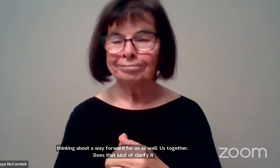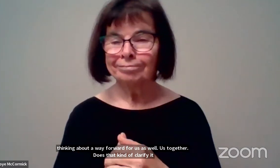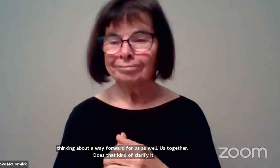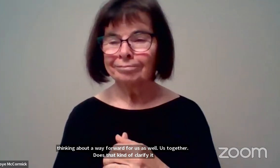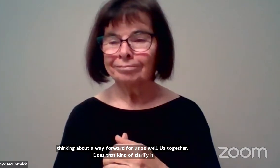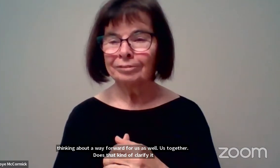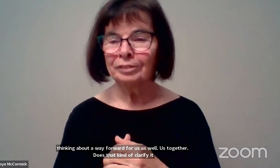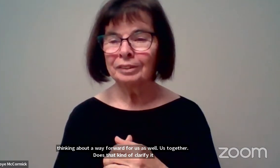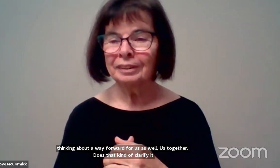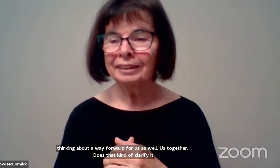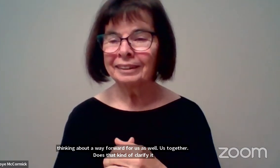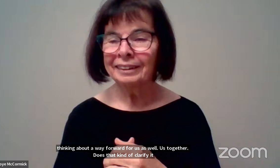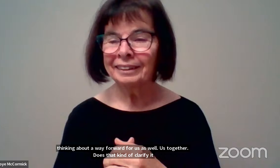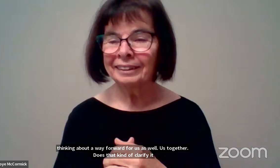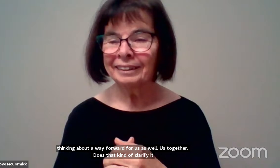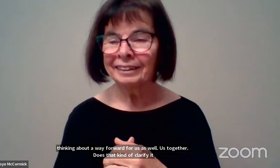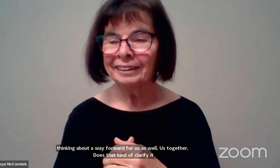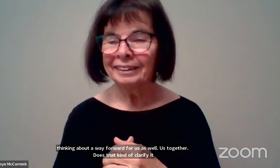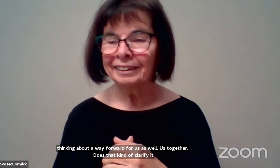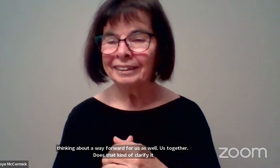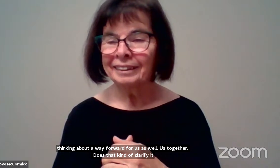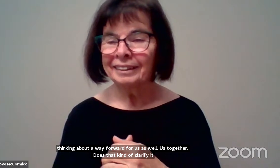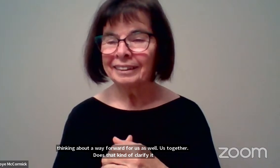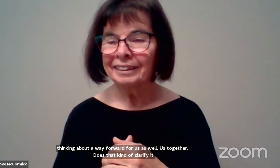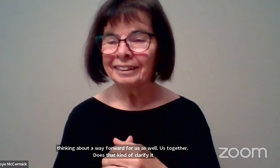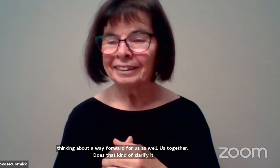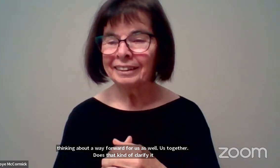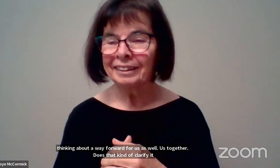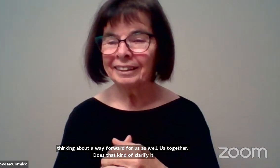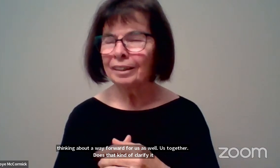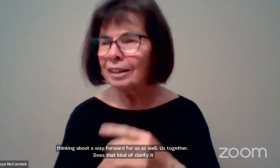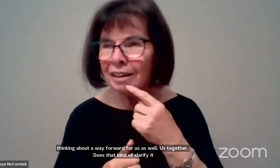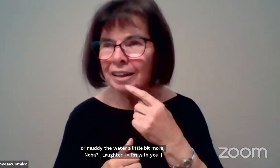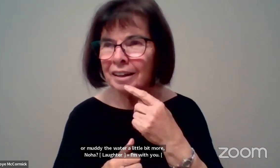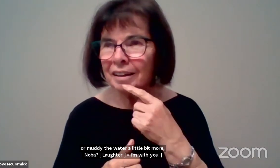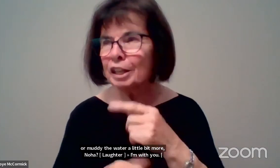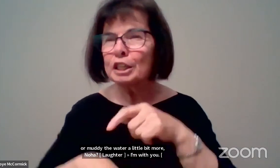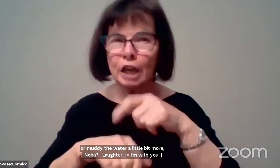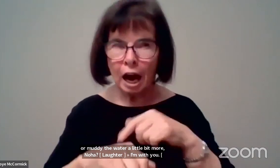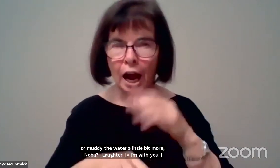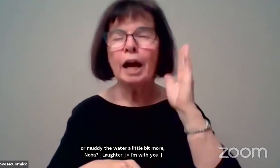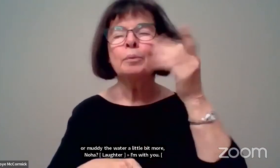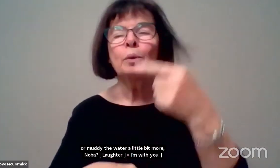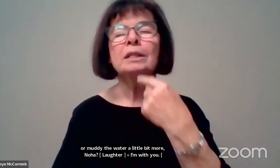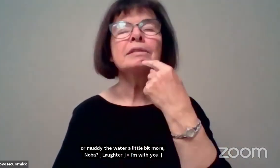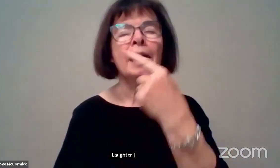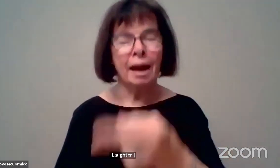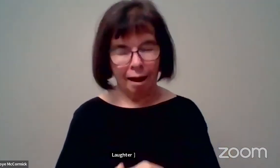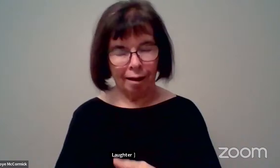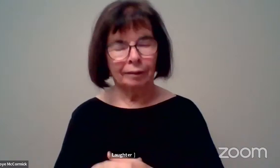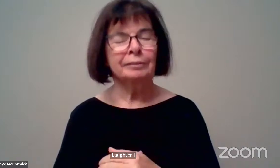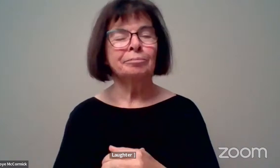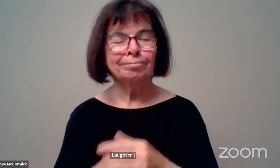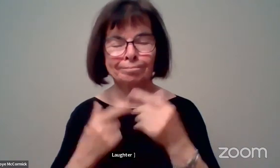Time will tell. You what? I said time will tell. Time will tell.